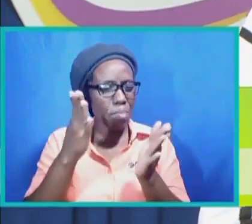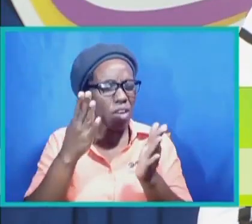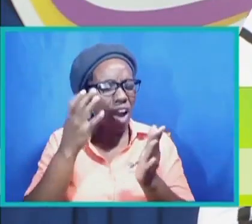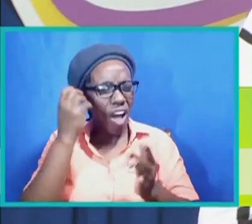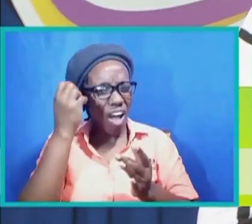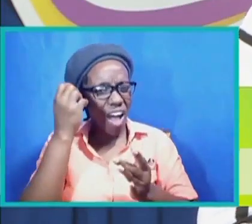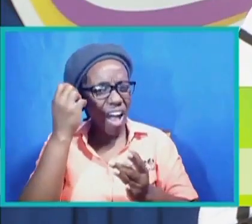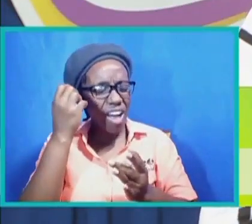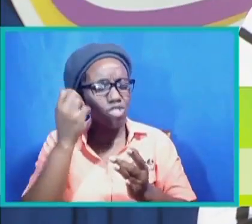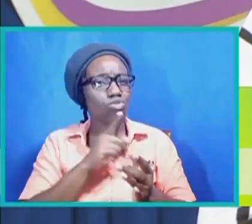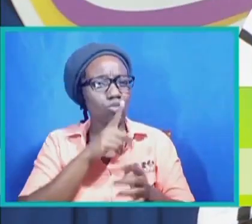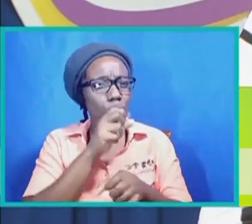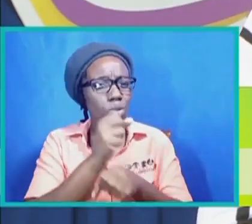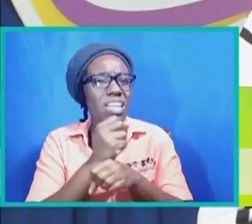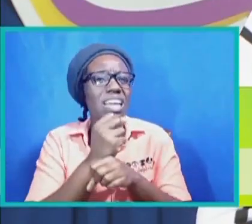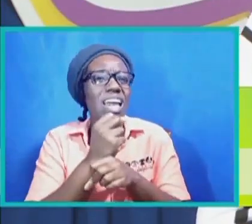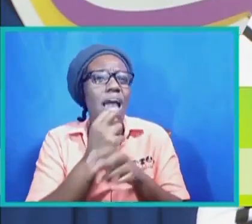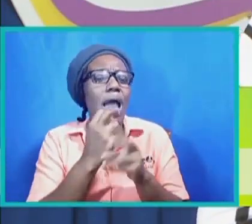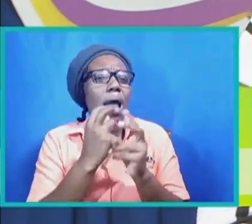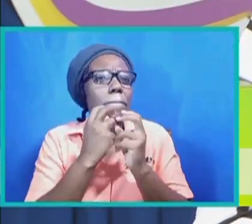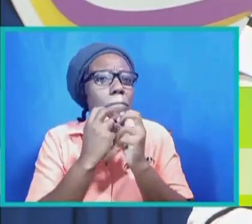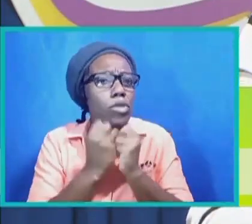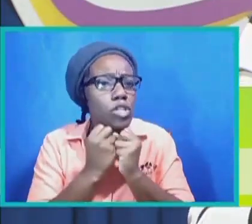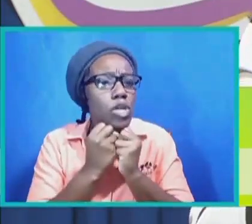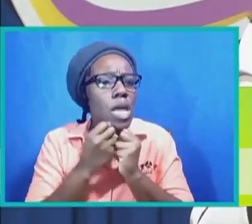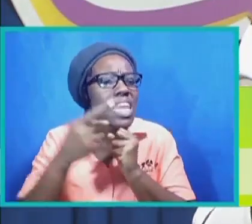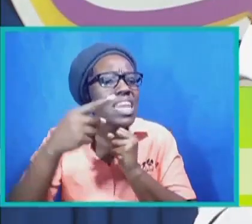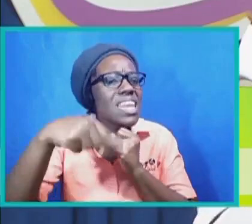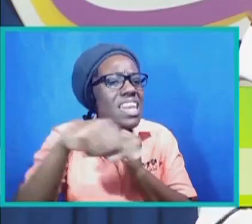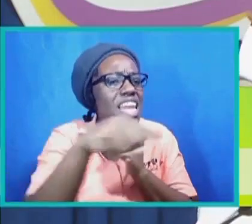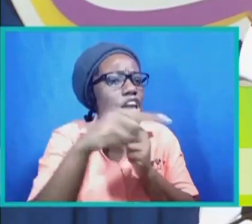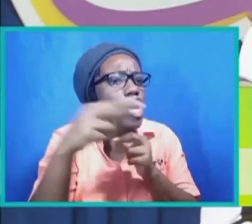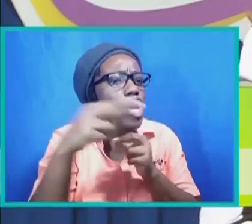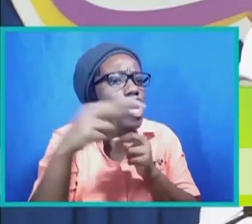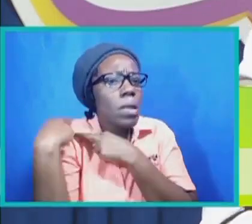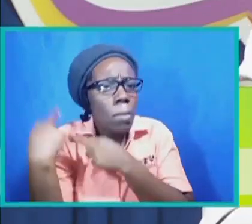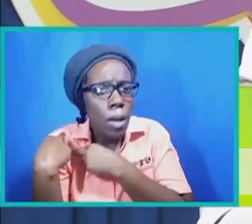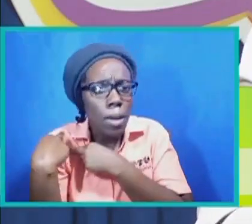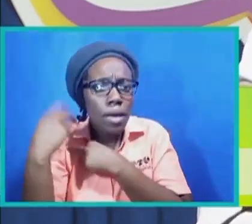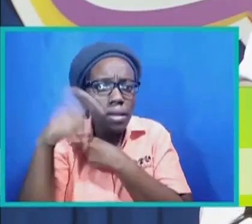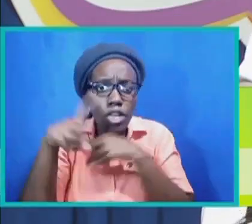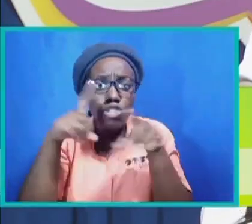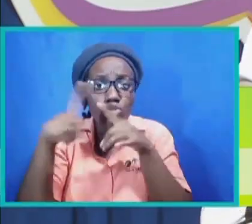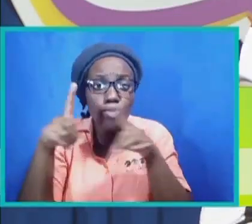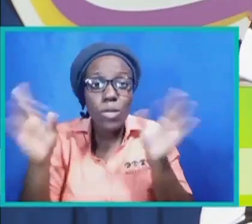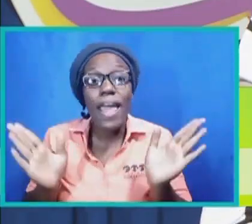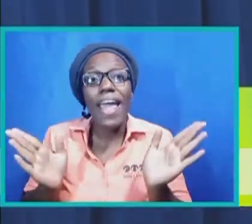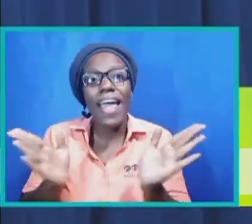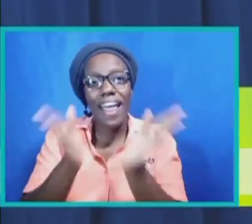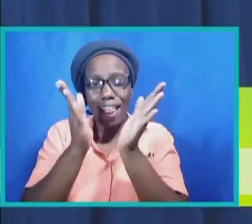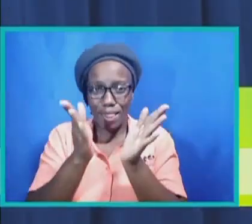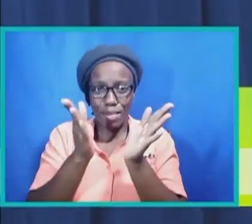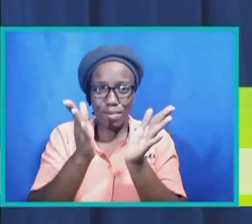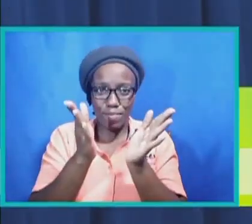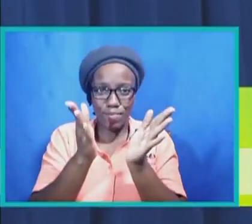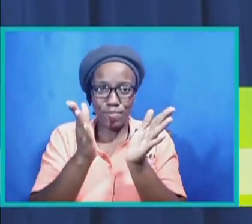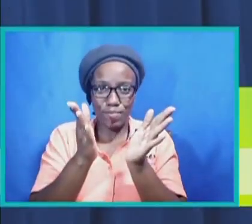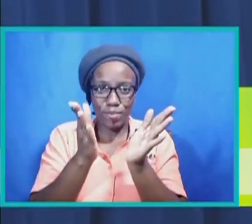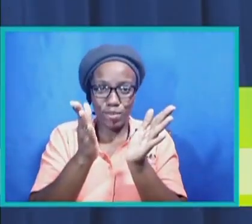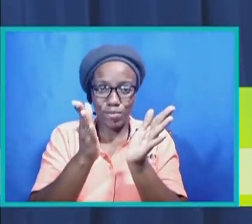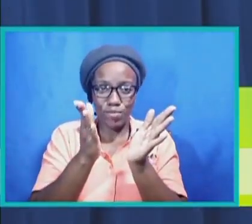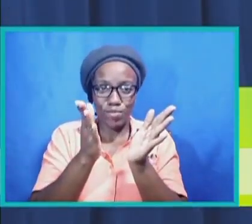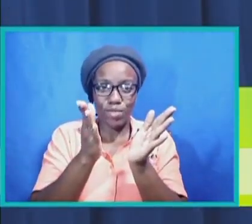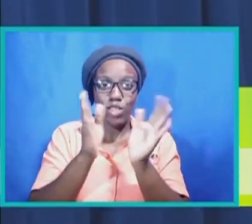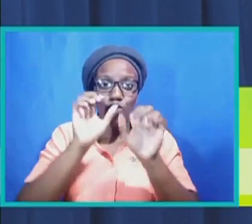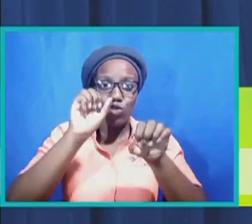play in facilitating their students' education and success, to figure out how to transform the curriculum in something that